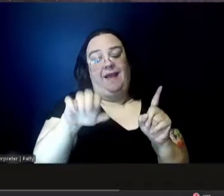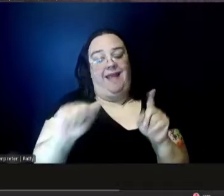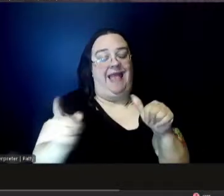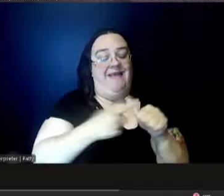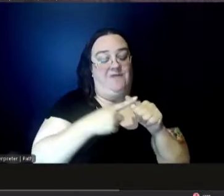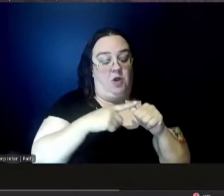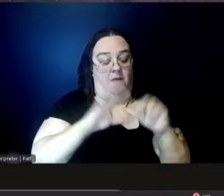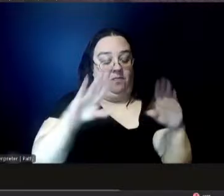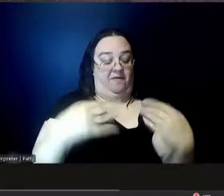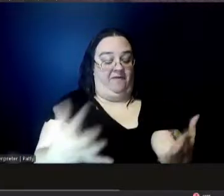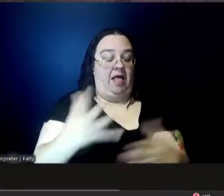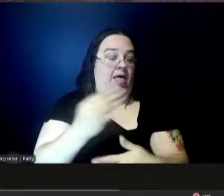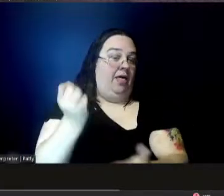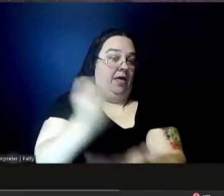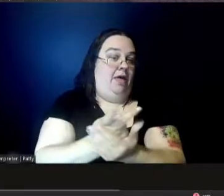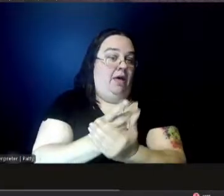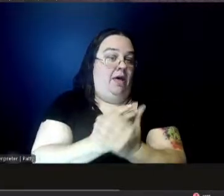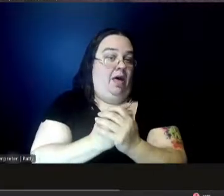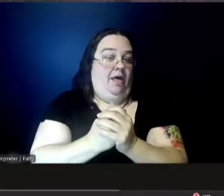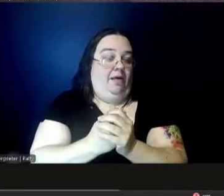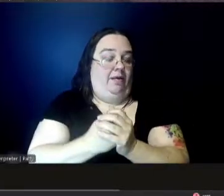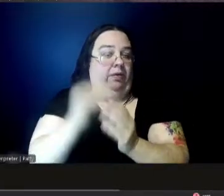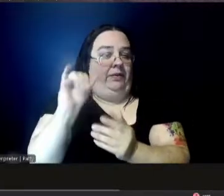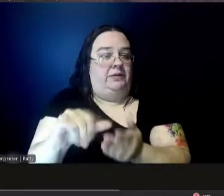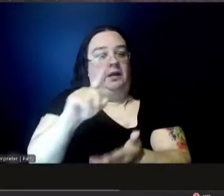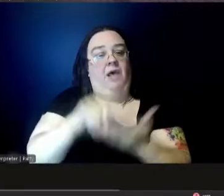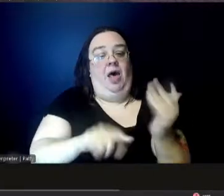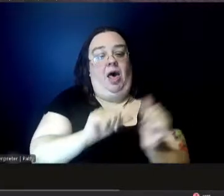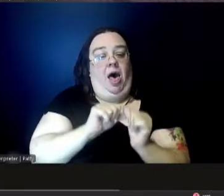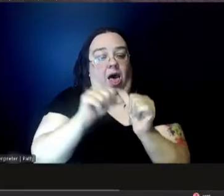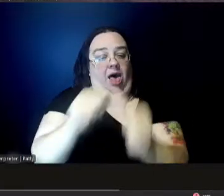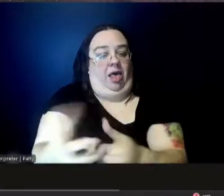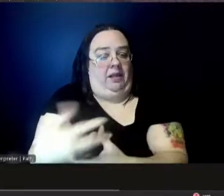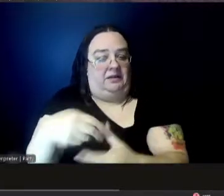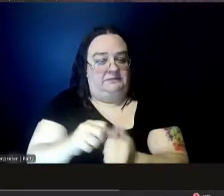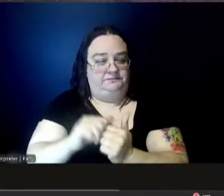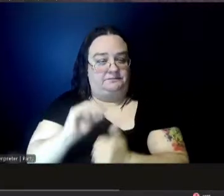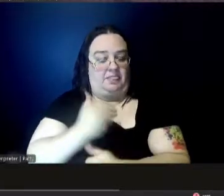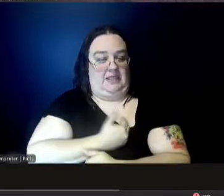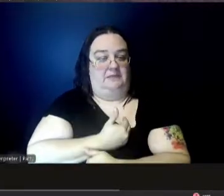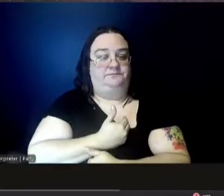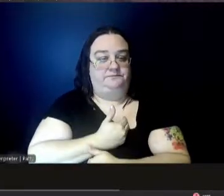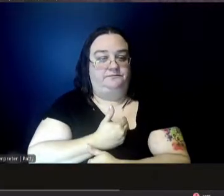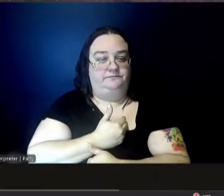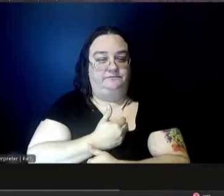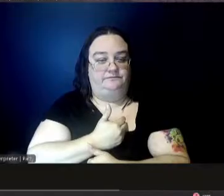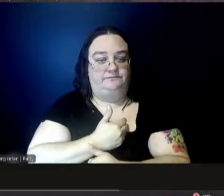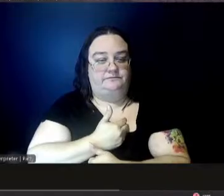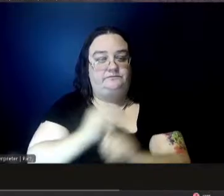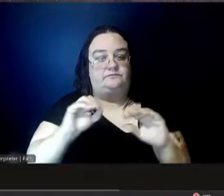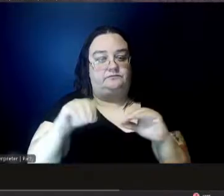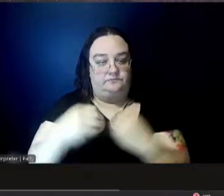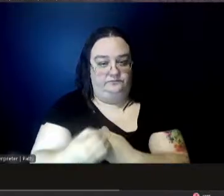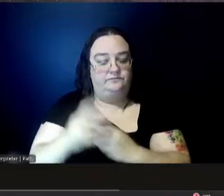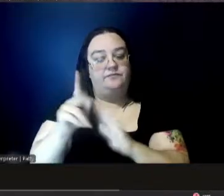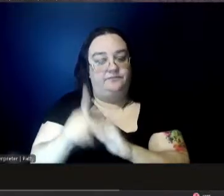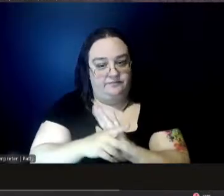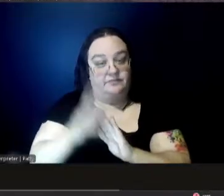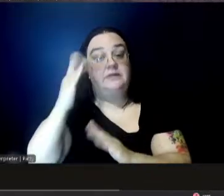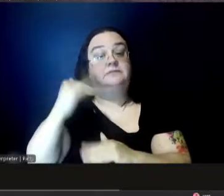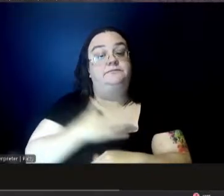approved. This is what continues to be part of our office policy today, as my position has changed since this was